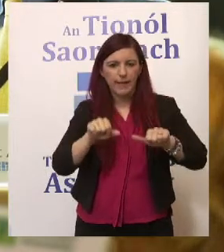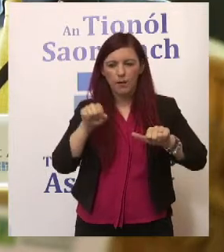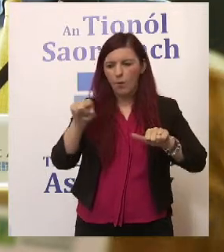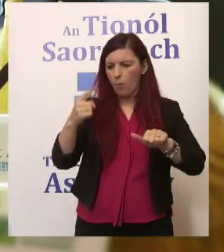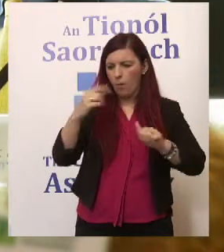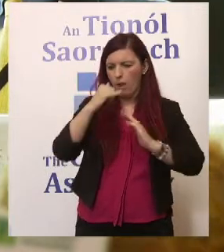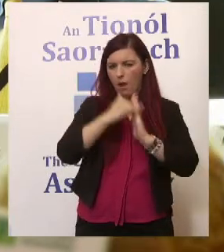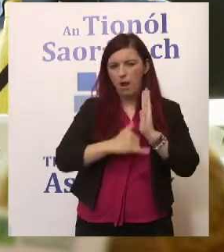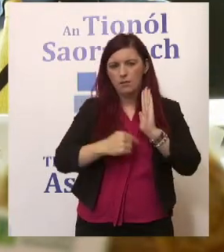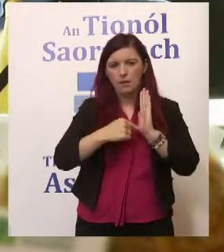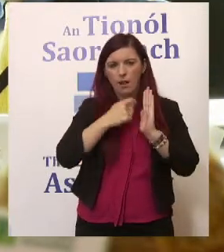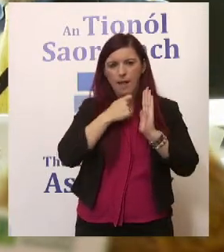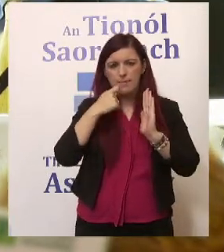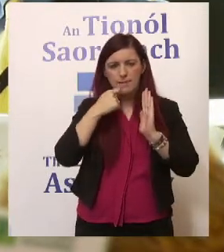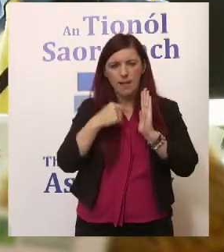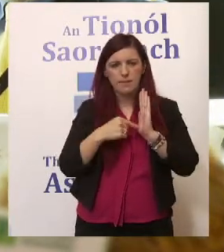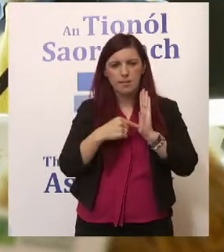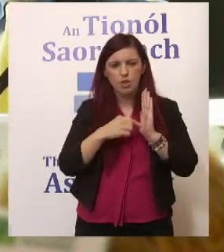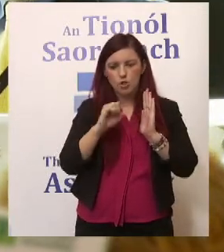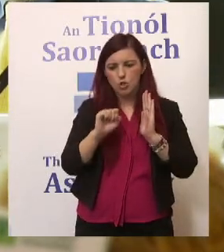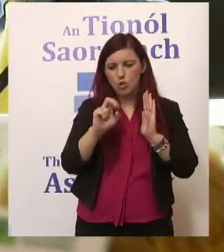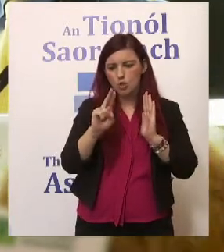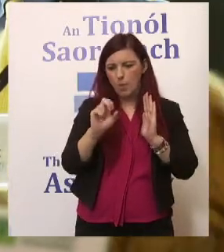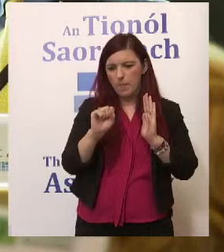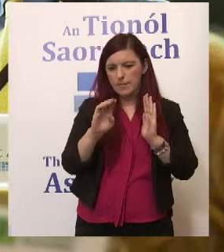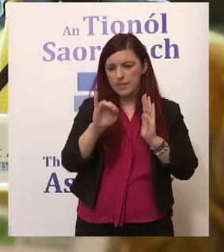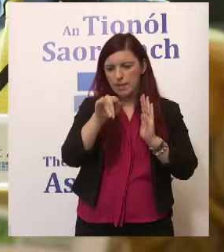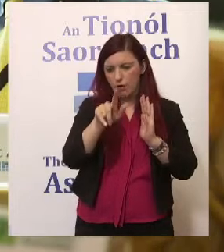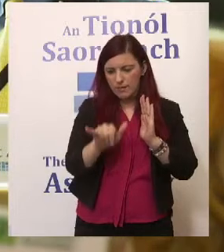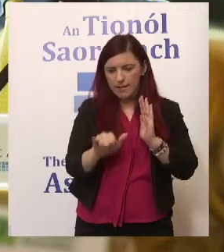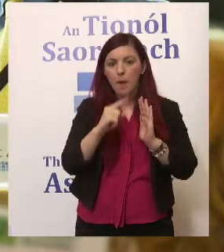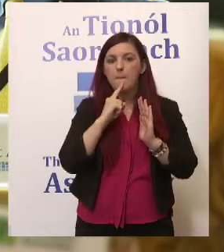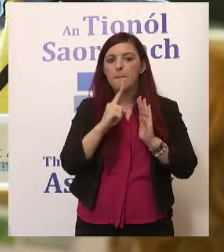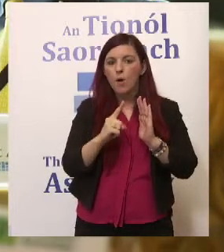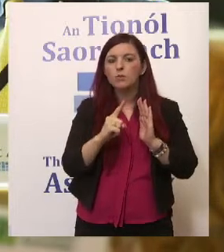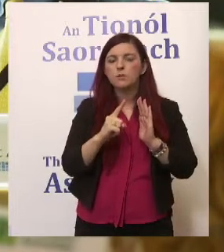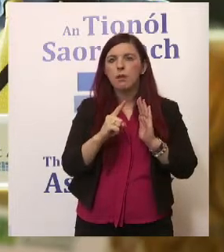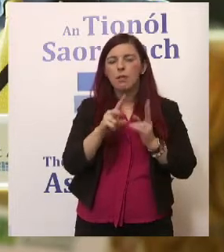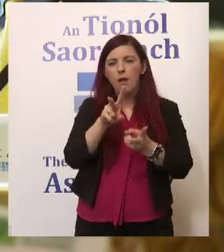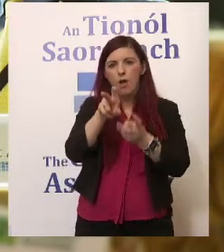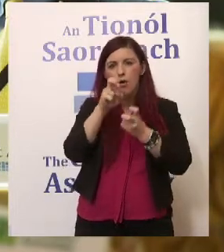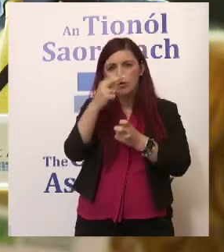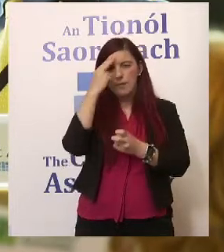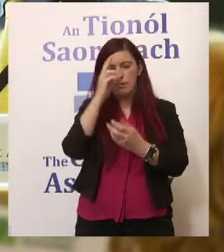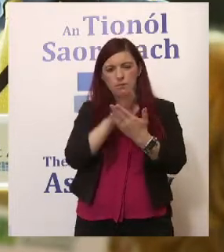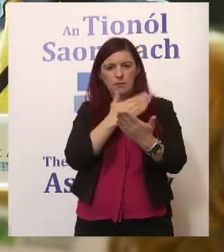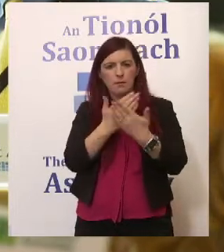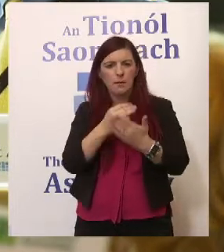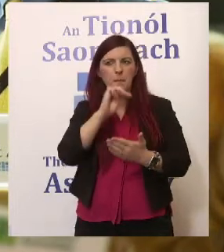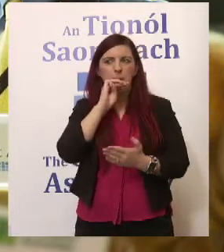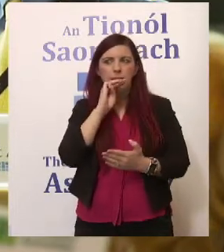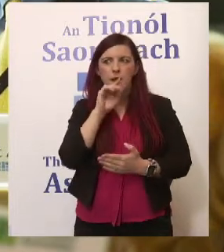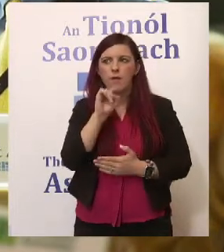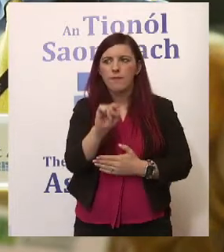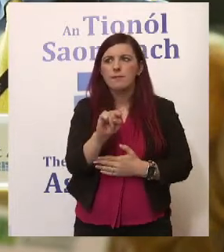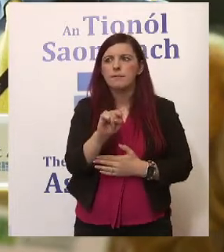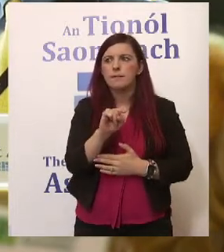articles was about subsidiarity. But it's actually the interpretation that